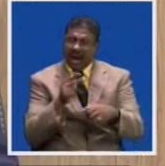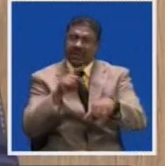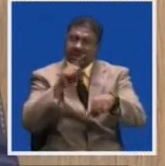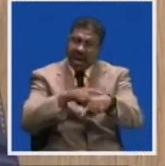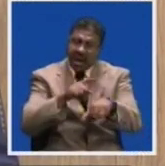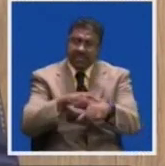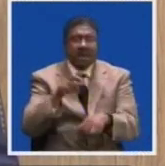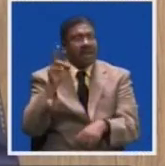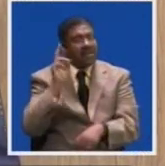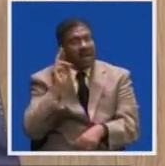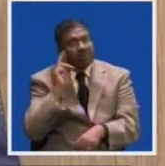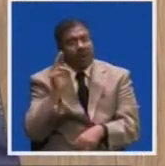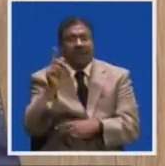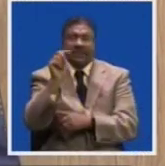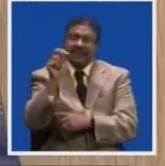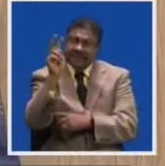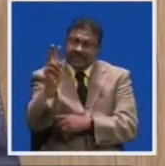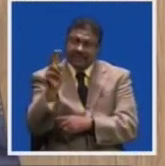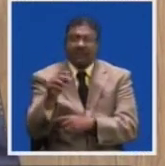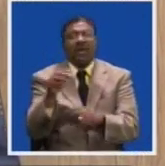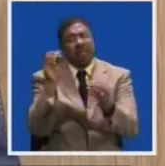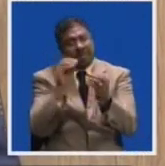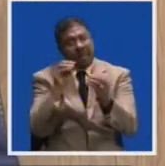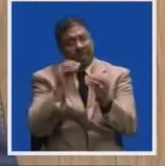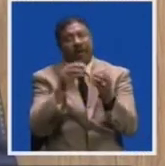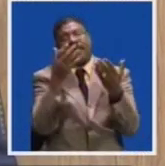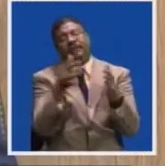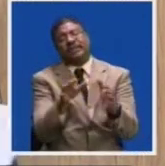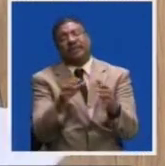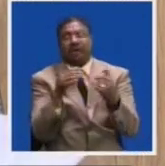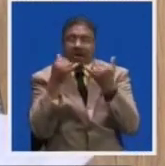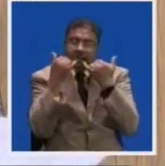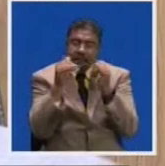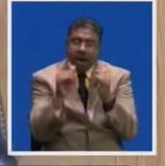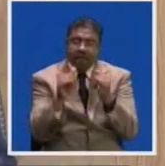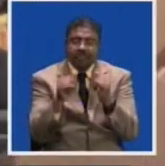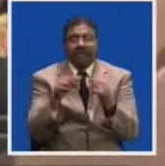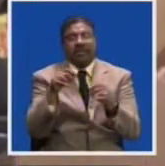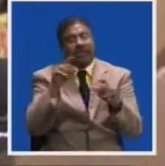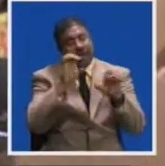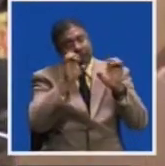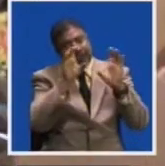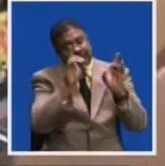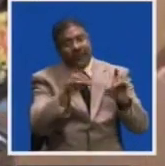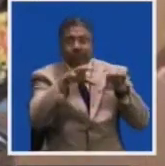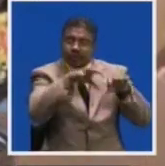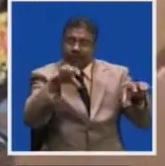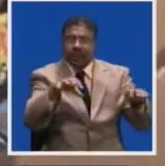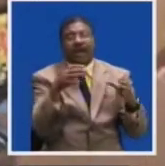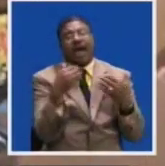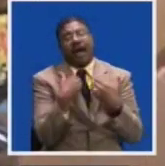and television to specifically inform, entertain, and educate children. The